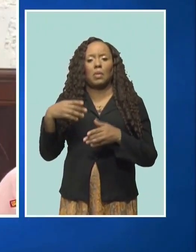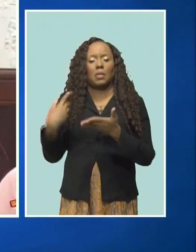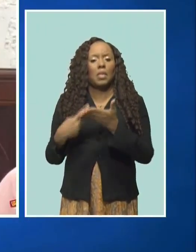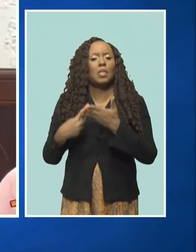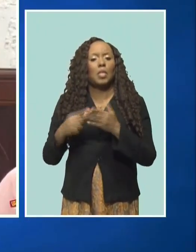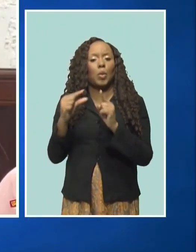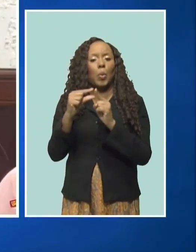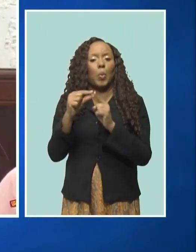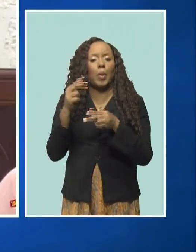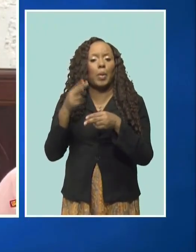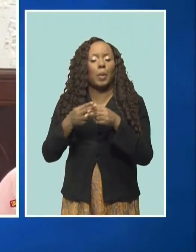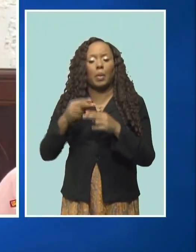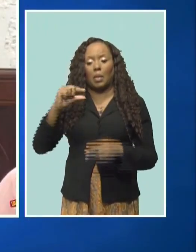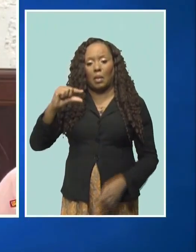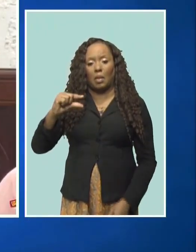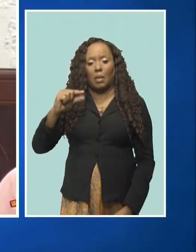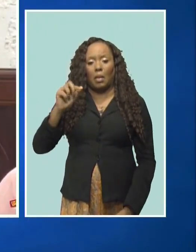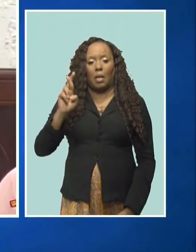about it.